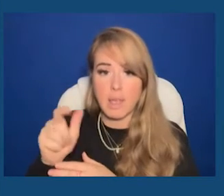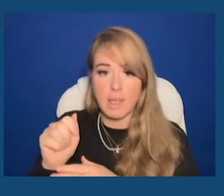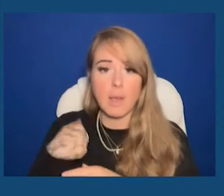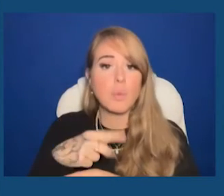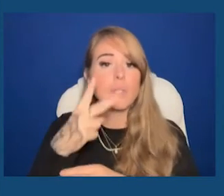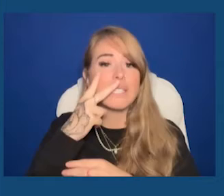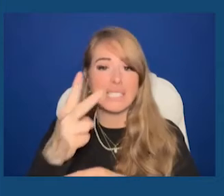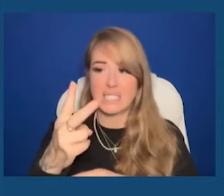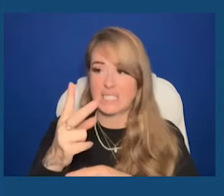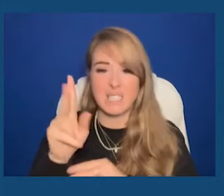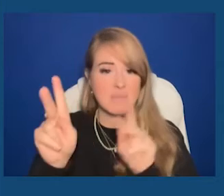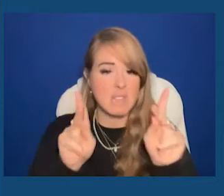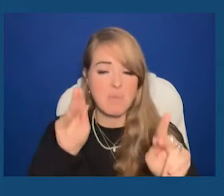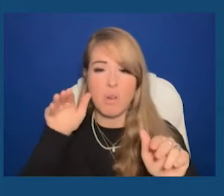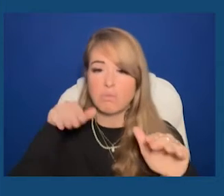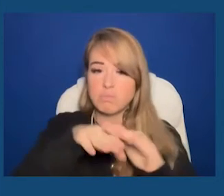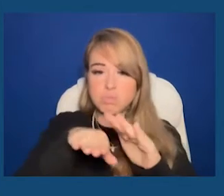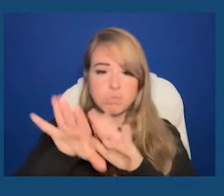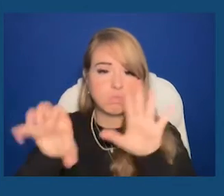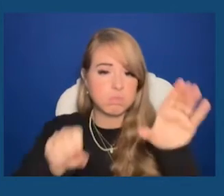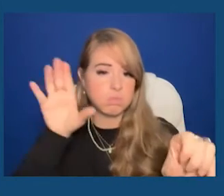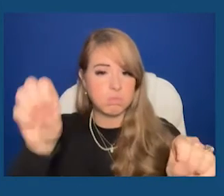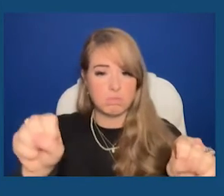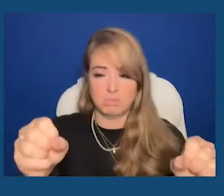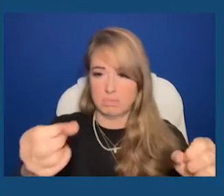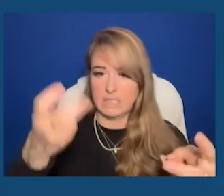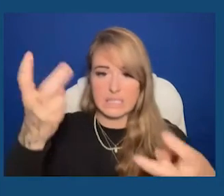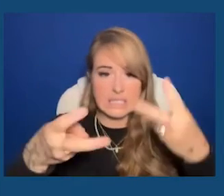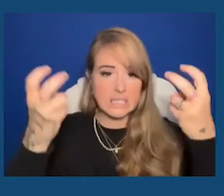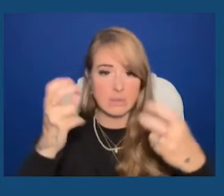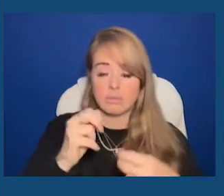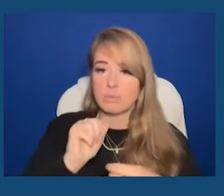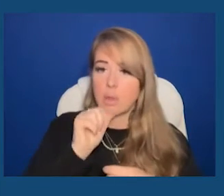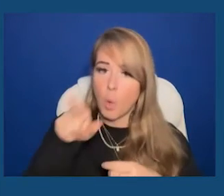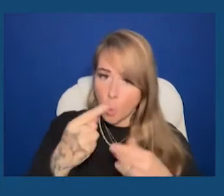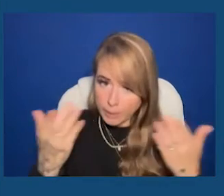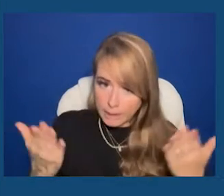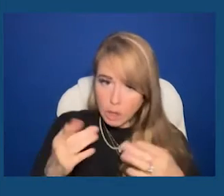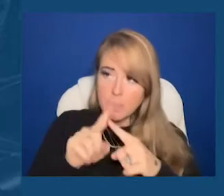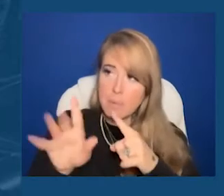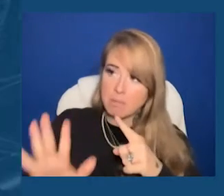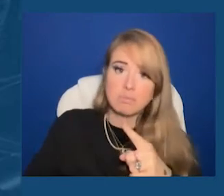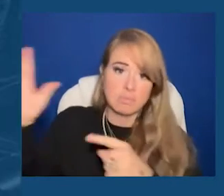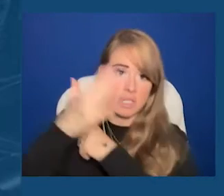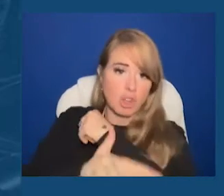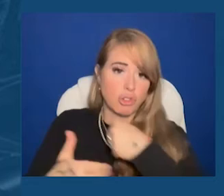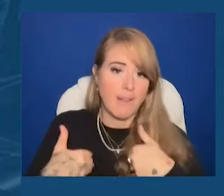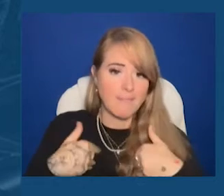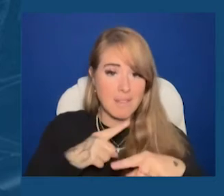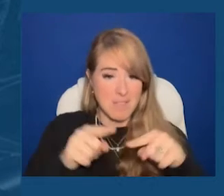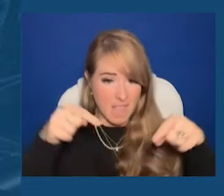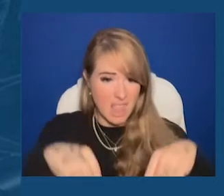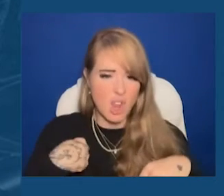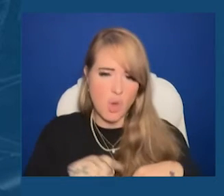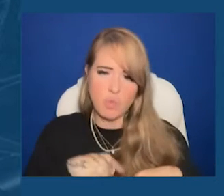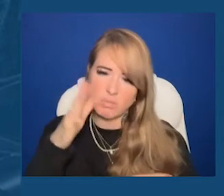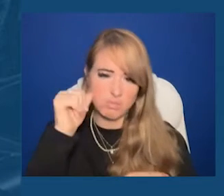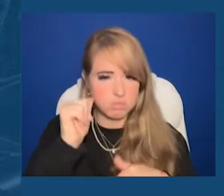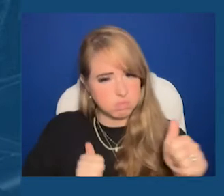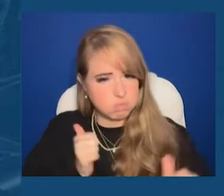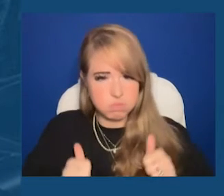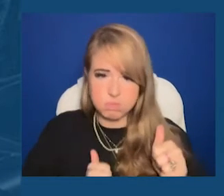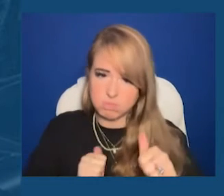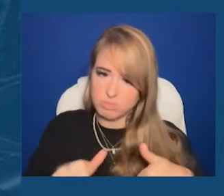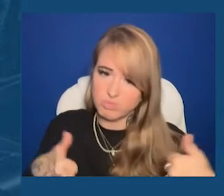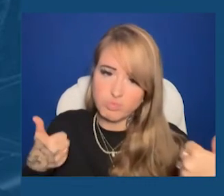siege. Again, not just here, but across the country. But here, we took it head on. And I said we're going to